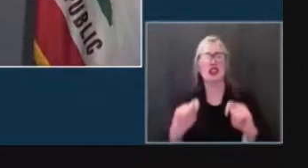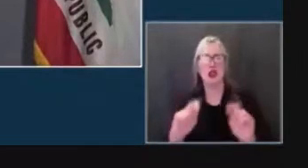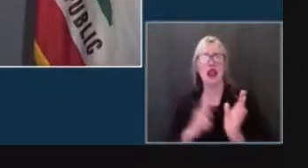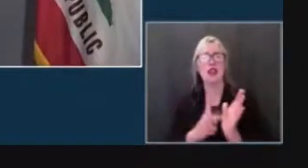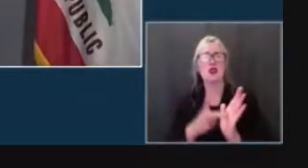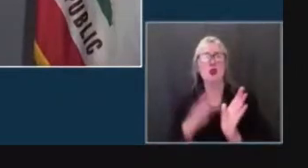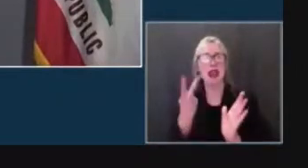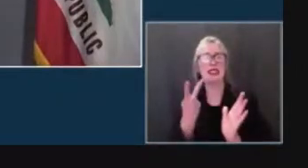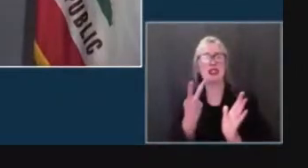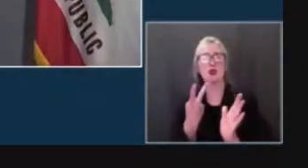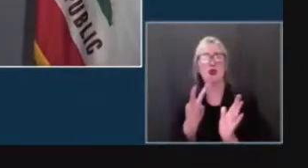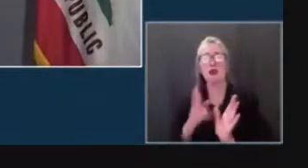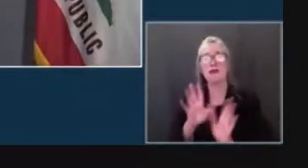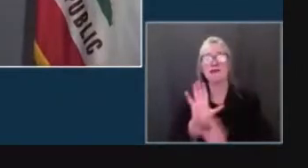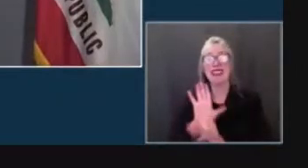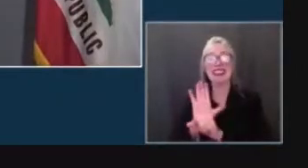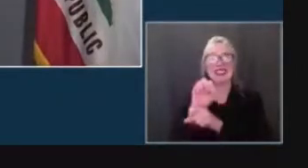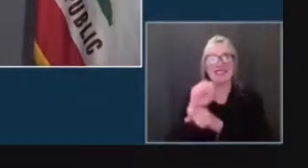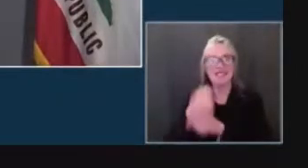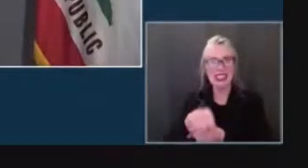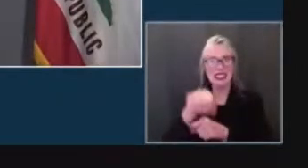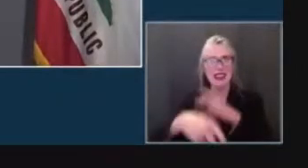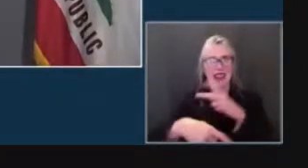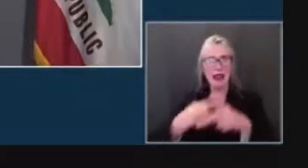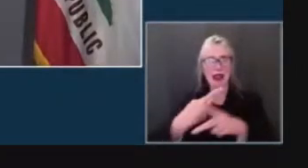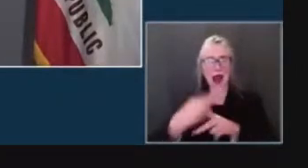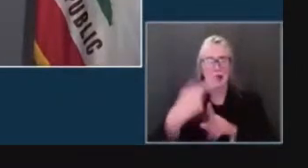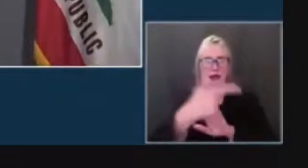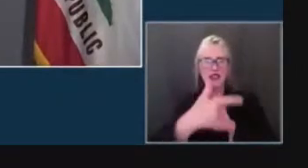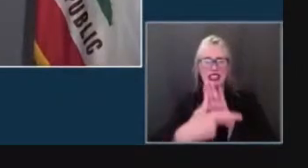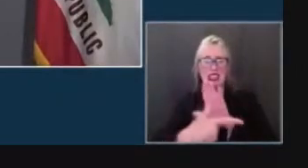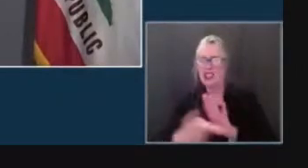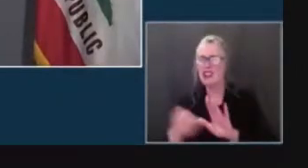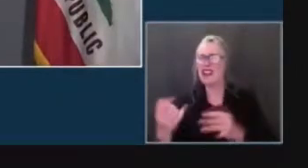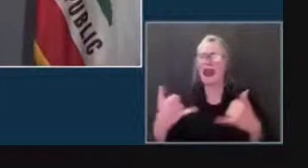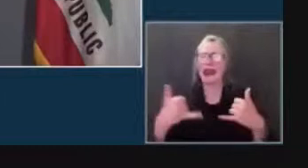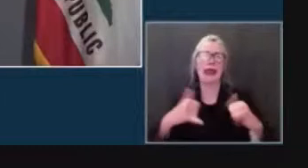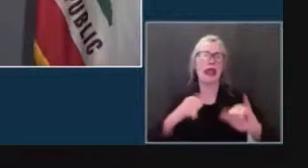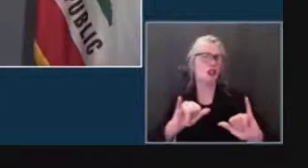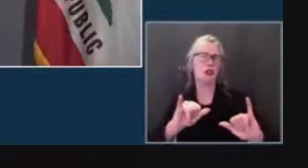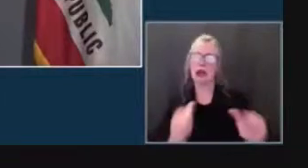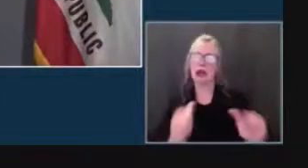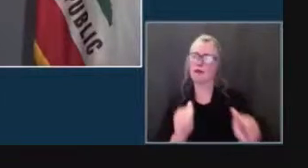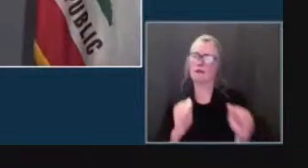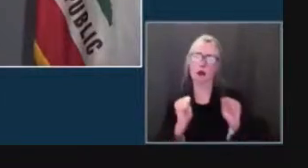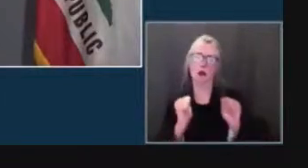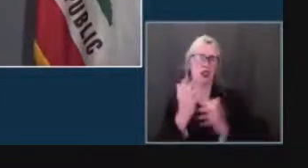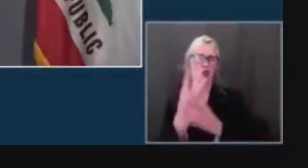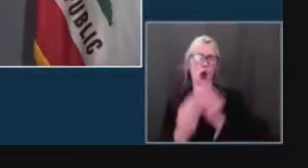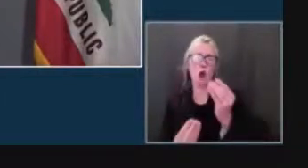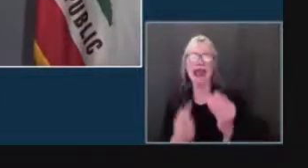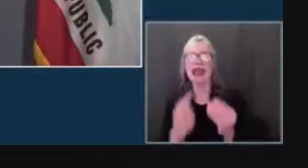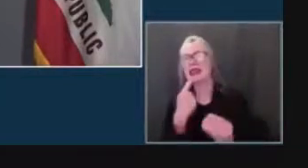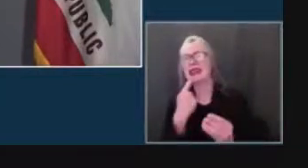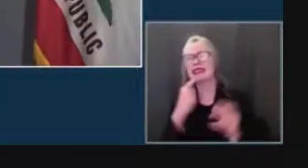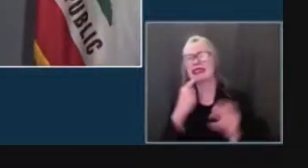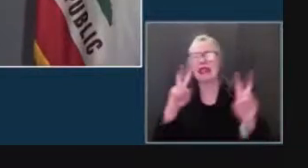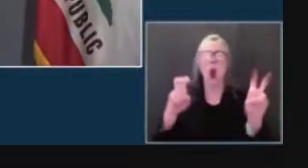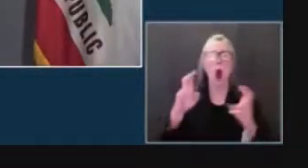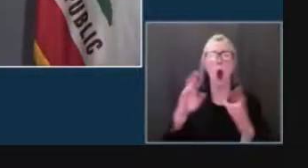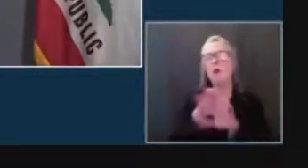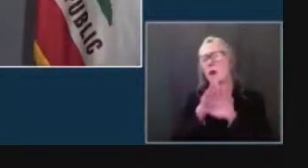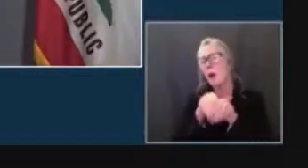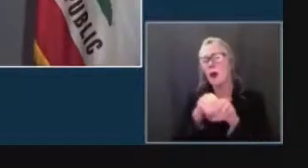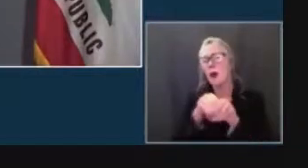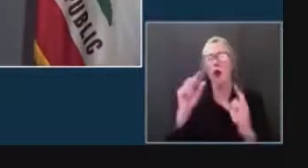these anti-public education groups never go away. They wrap their destructive agenda in words like choice, but are rooted in